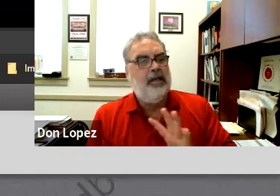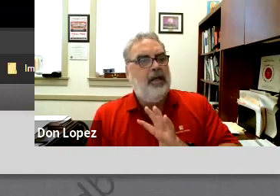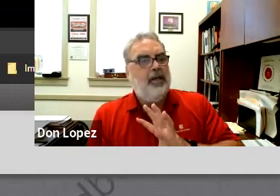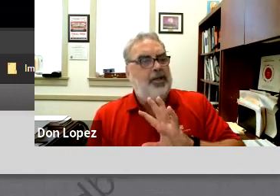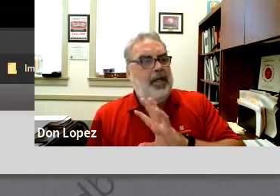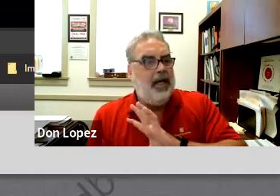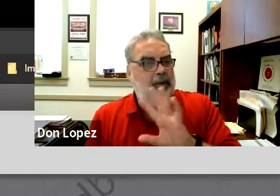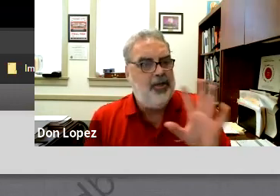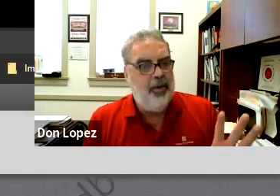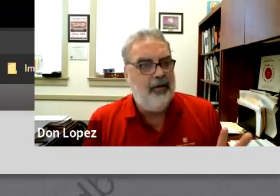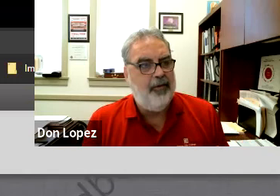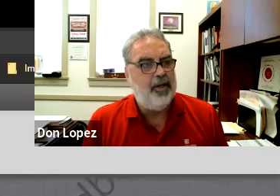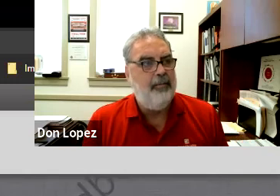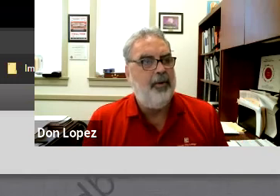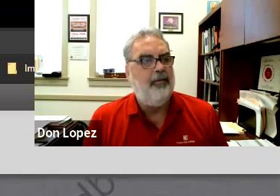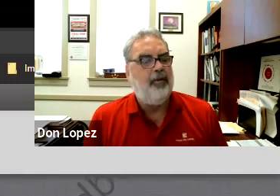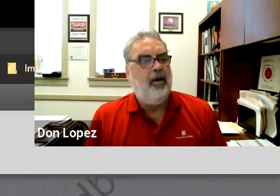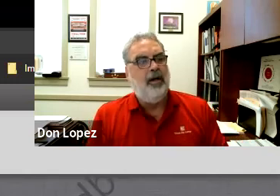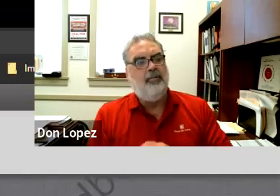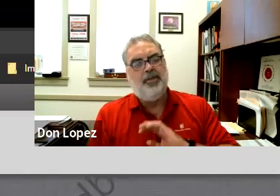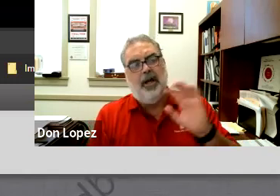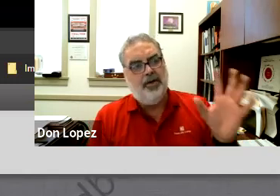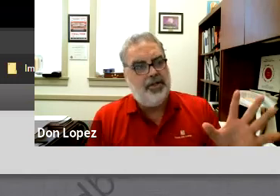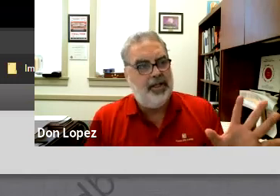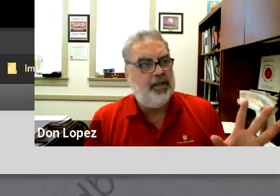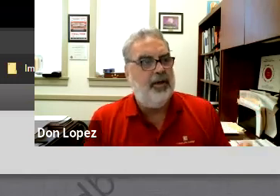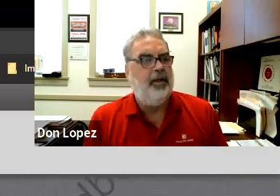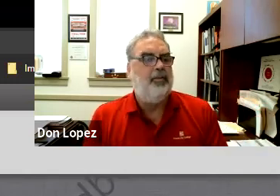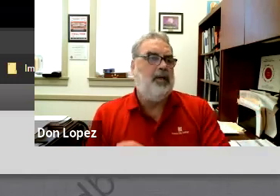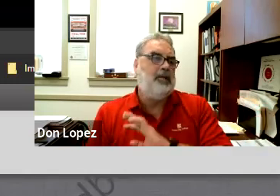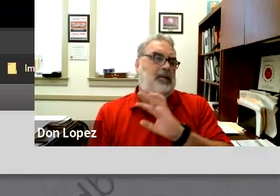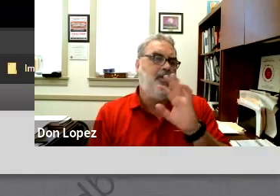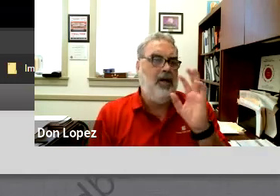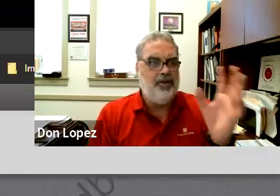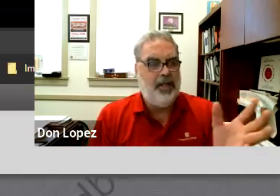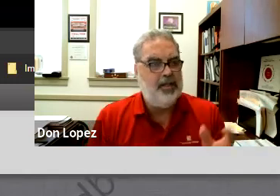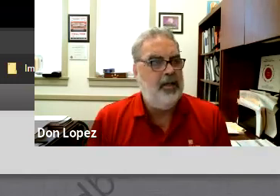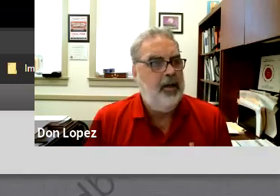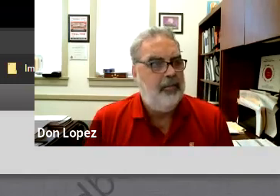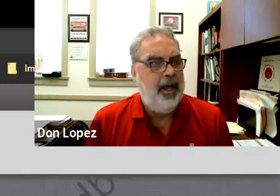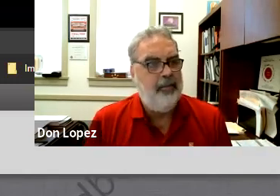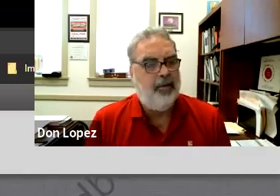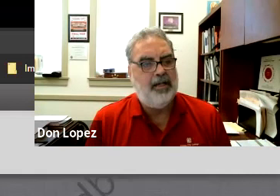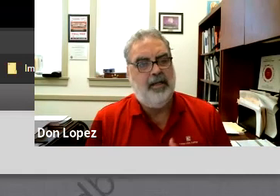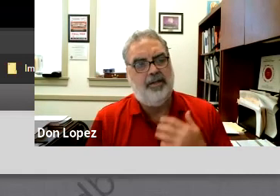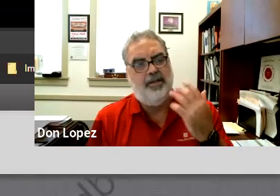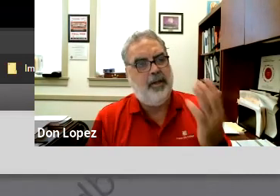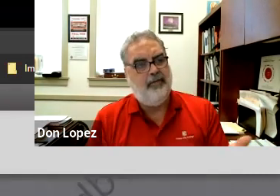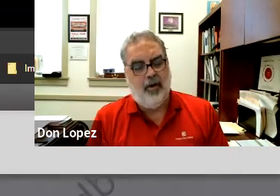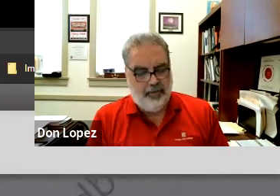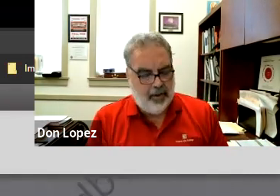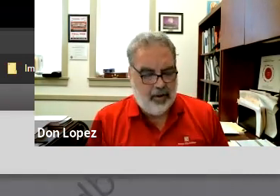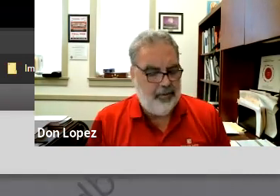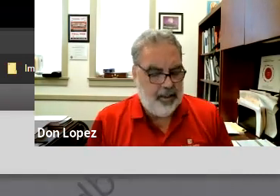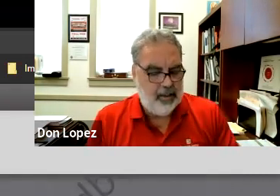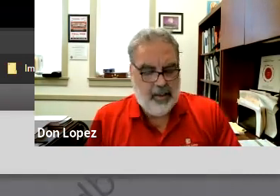process. She has been doing it for some period of time. She understands curriculum processes. She understands a planning process. She's been